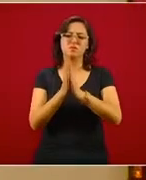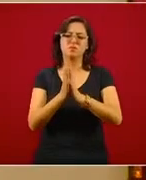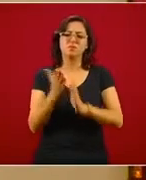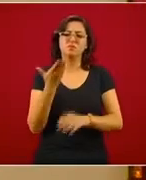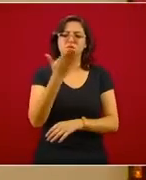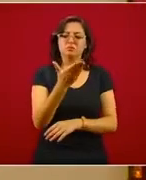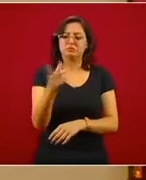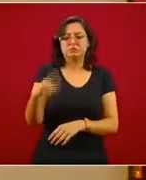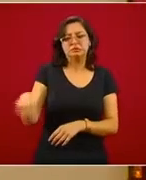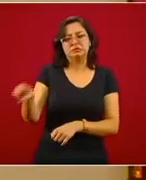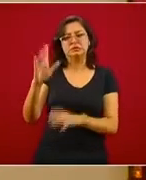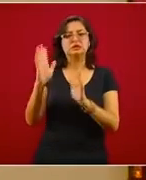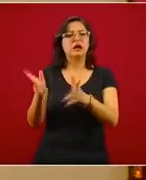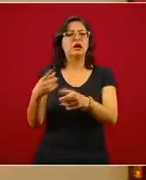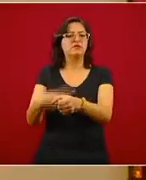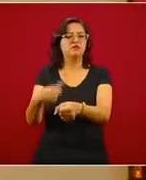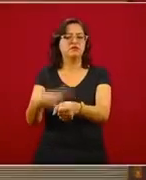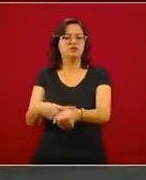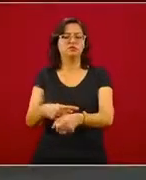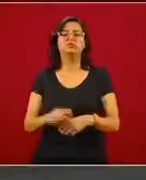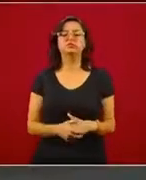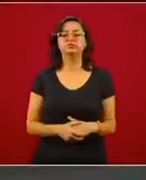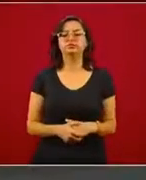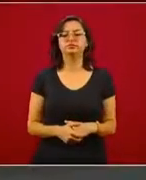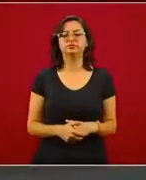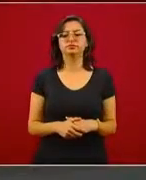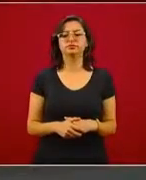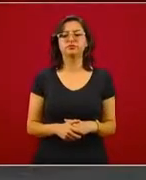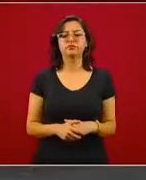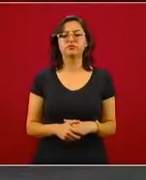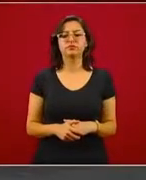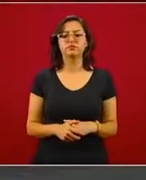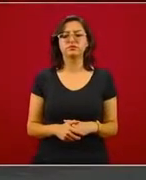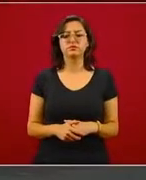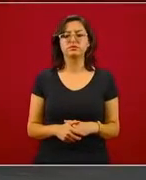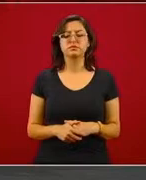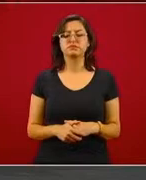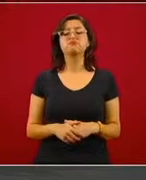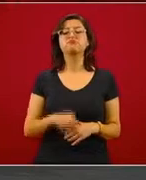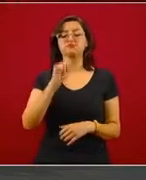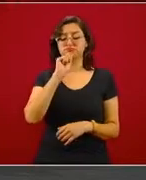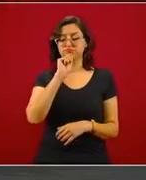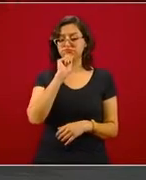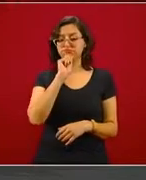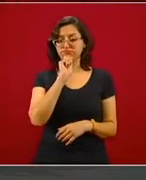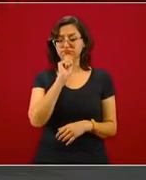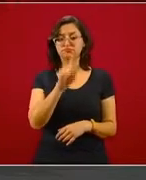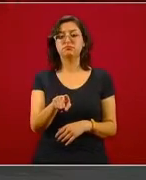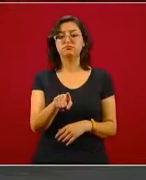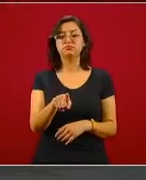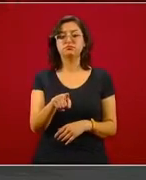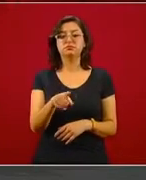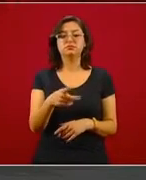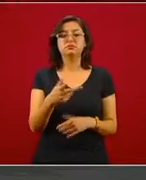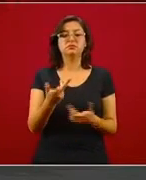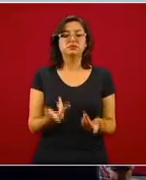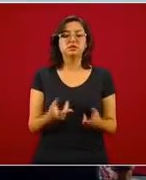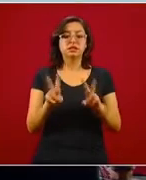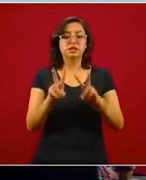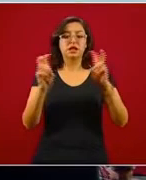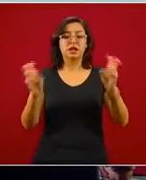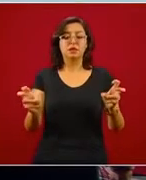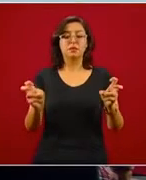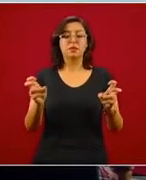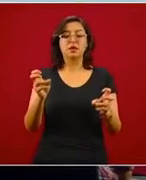people. For example, people who have these types of underlying conditions. And as